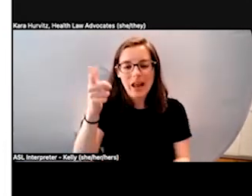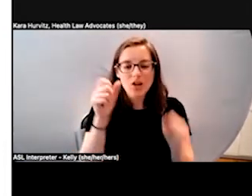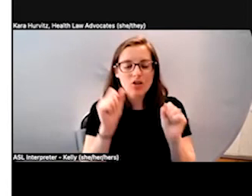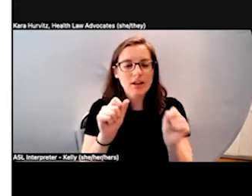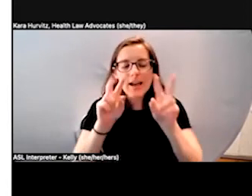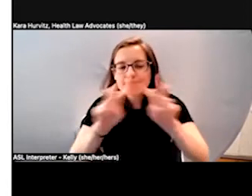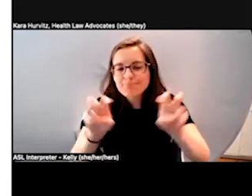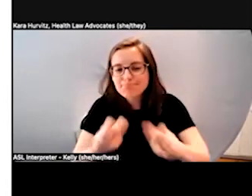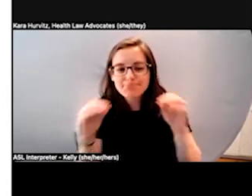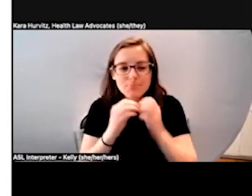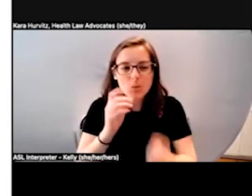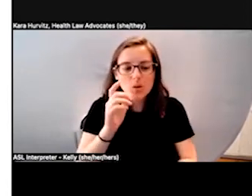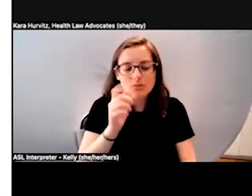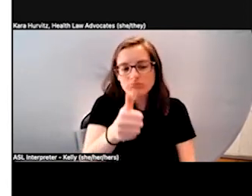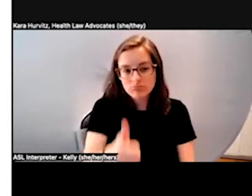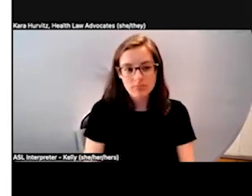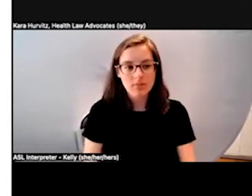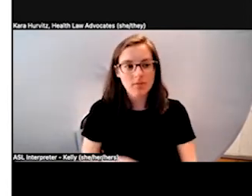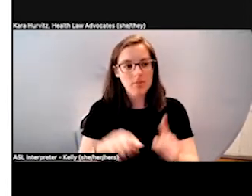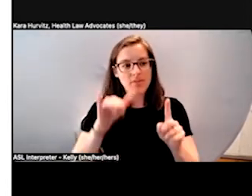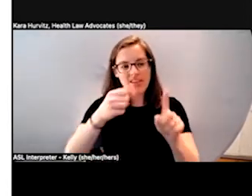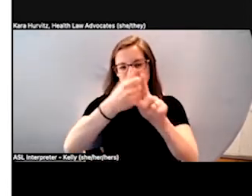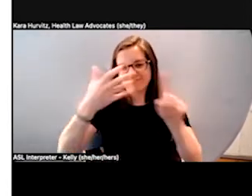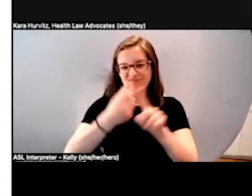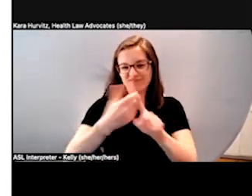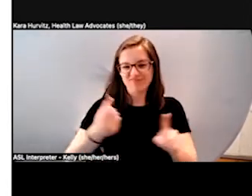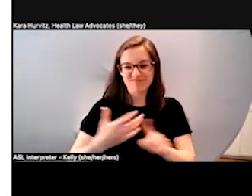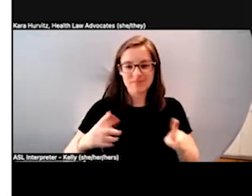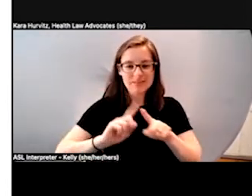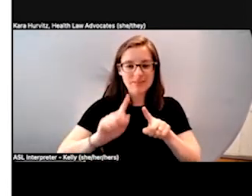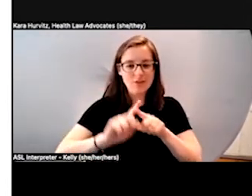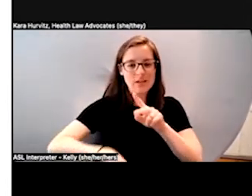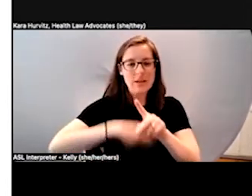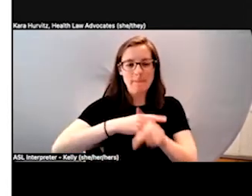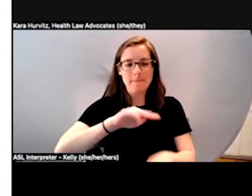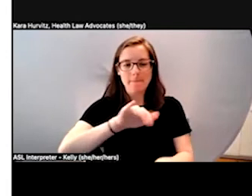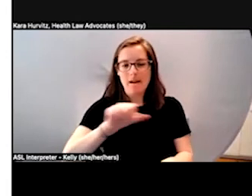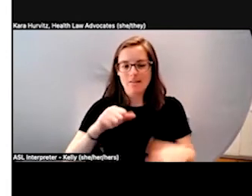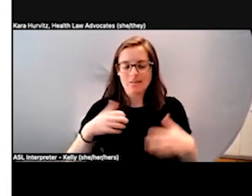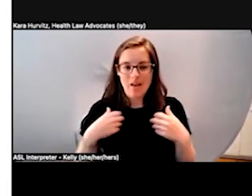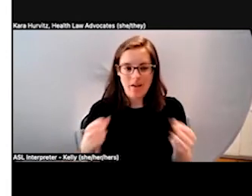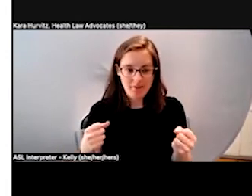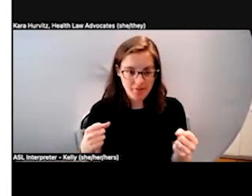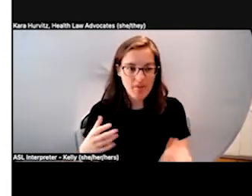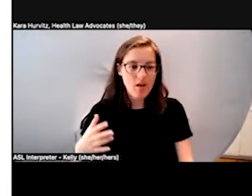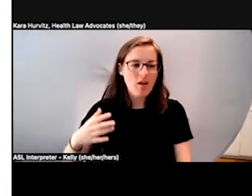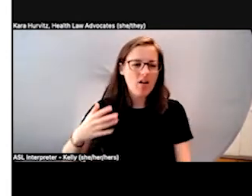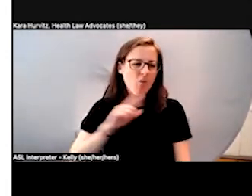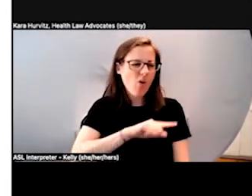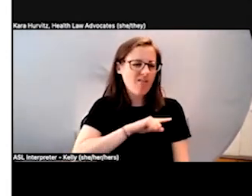give a breakdown of the different Mass Health coverage types and who qualifies for